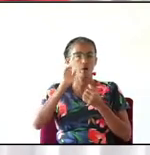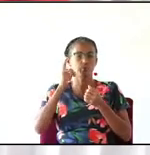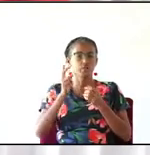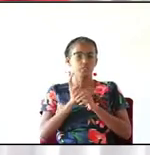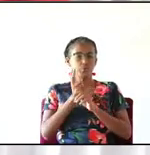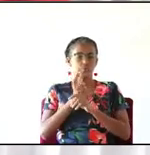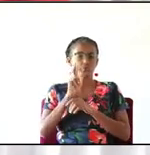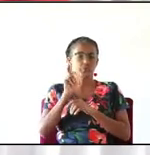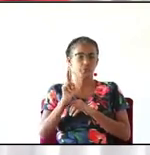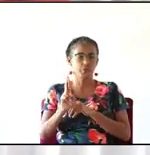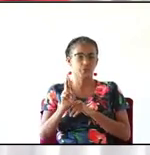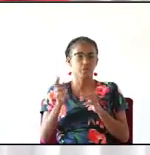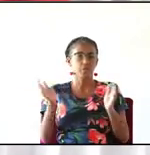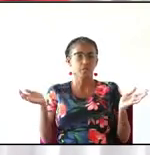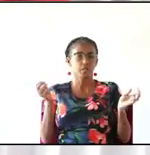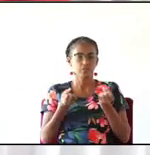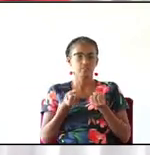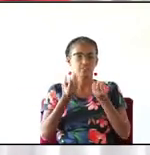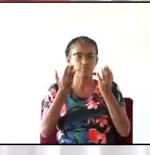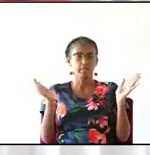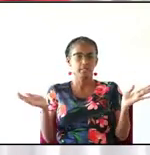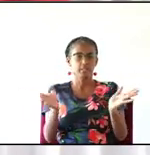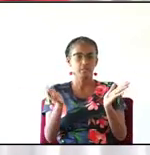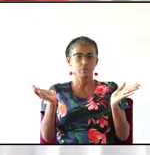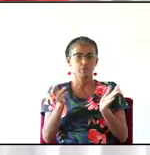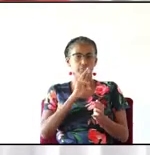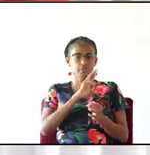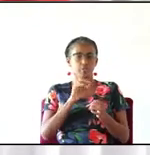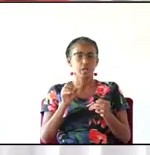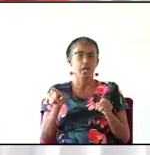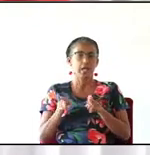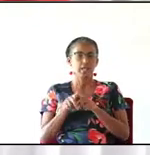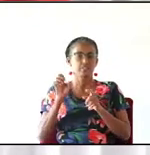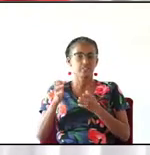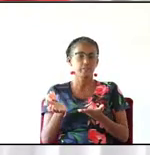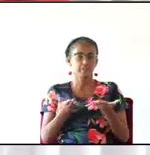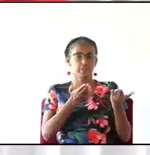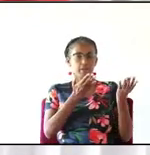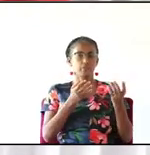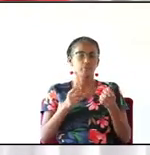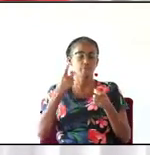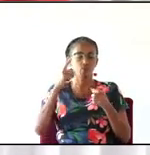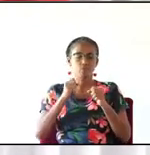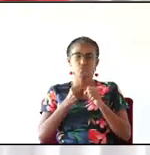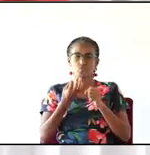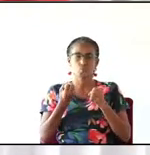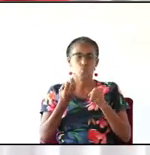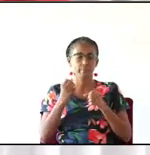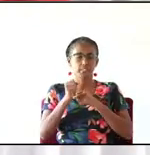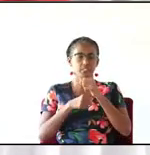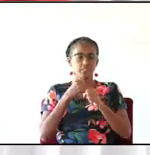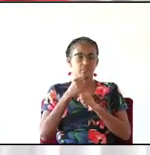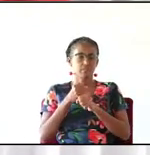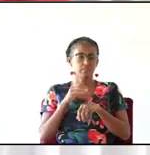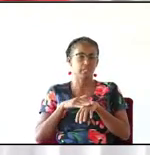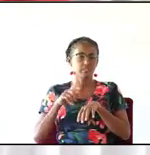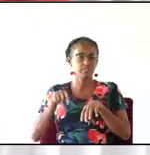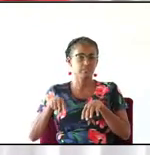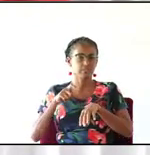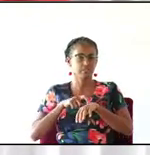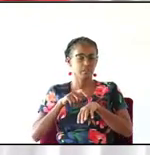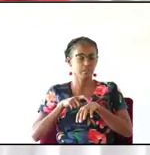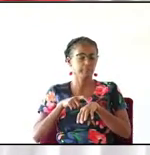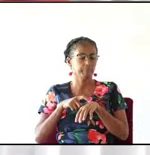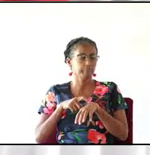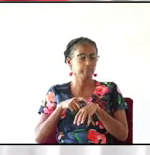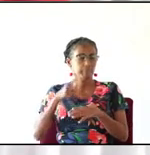and to encourage, as he has been her rock for so many years in this time. And just a couple of notices